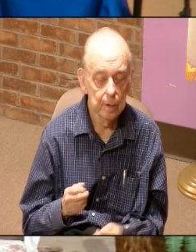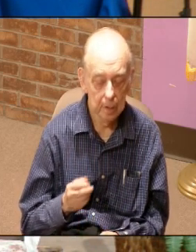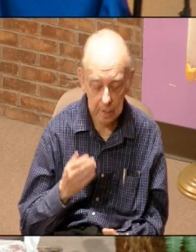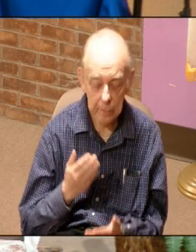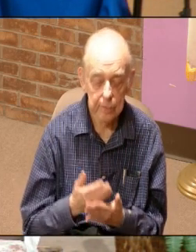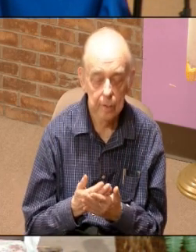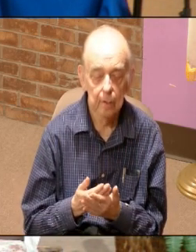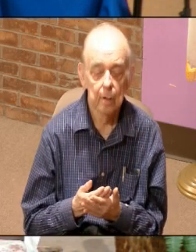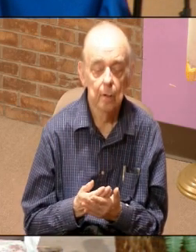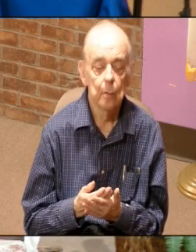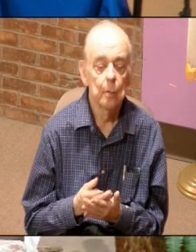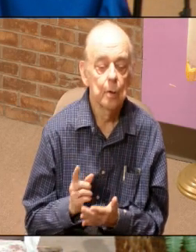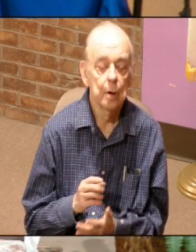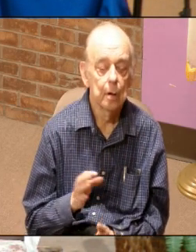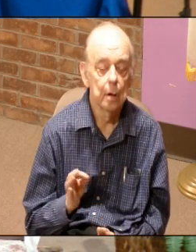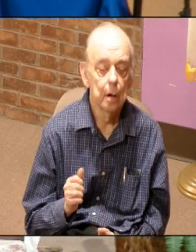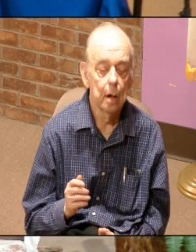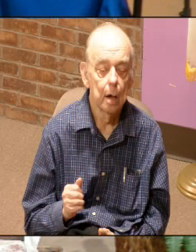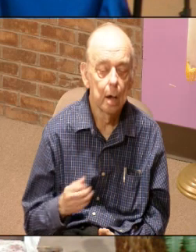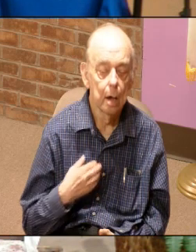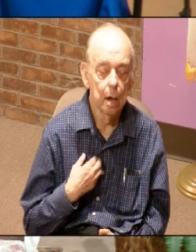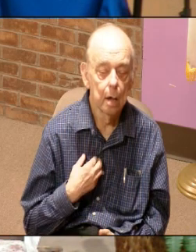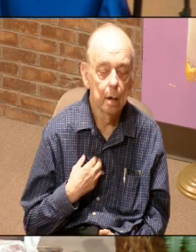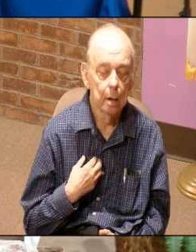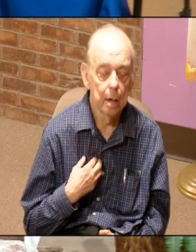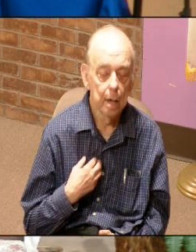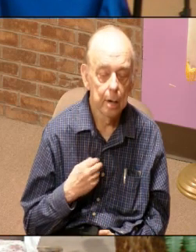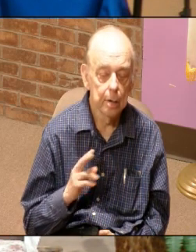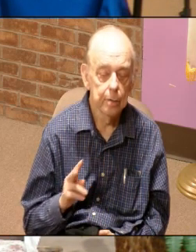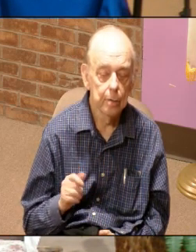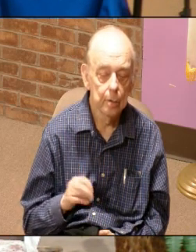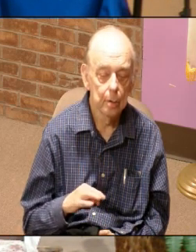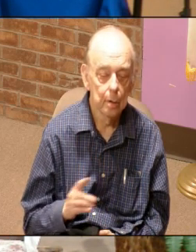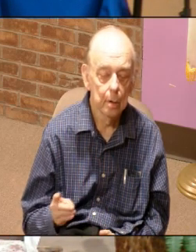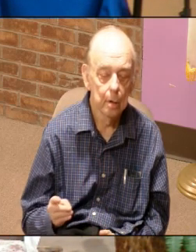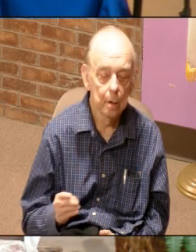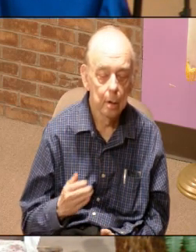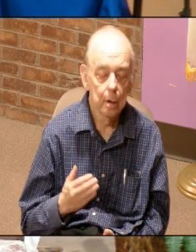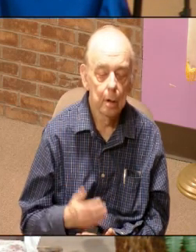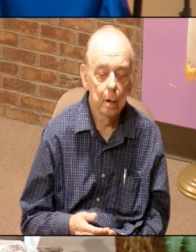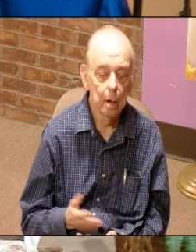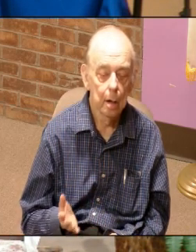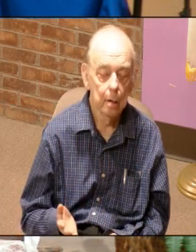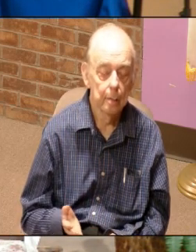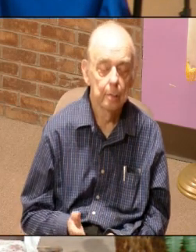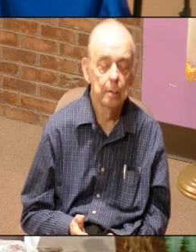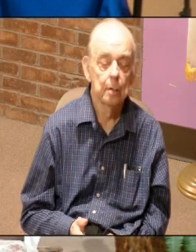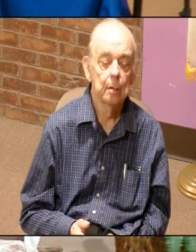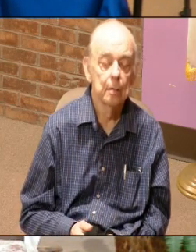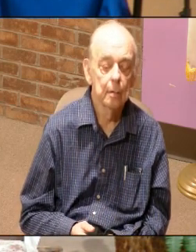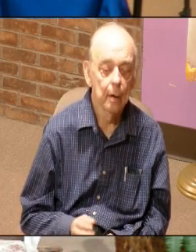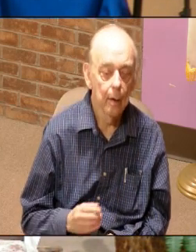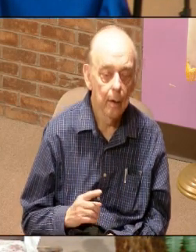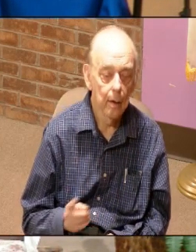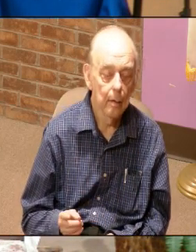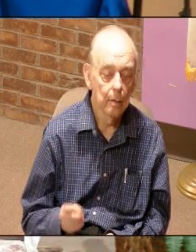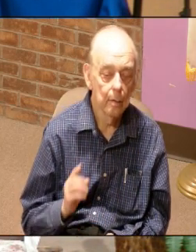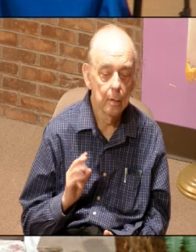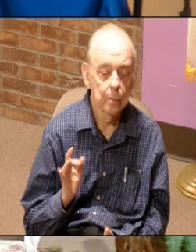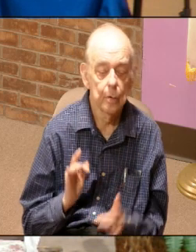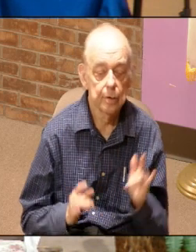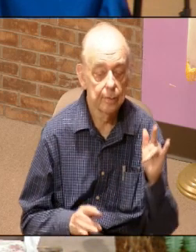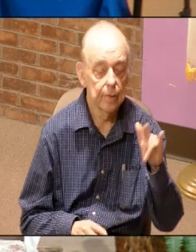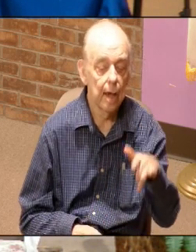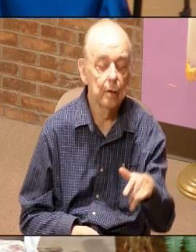in Florida because we had our two grandsons that had stayed while they had gone home and we were going to